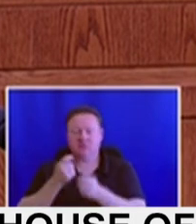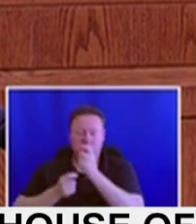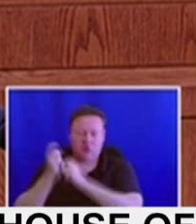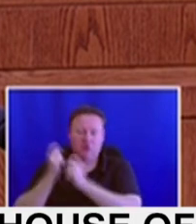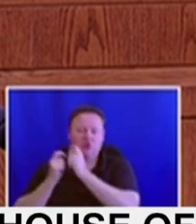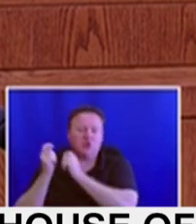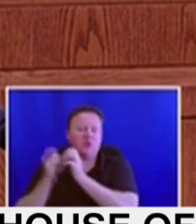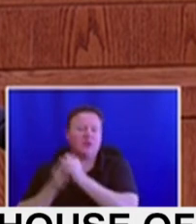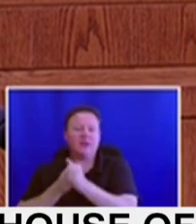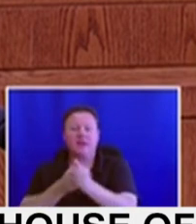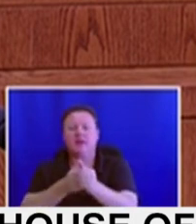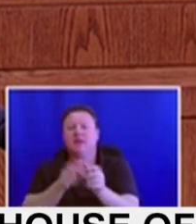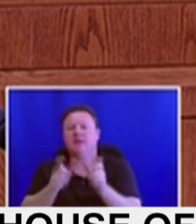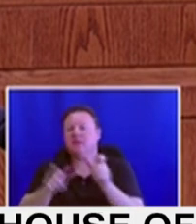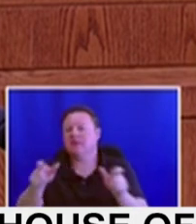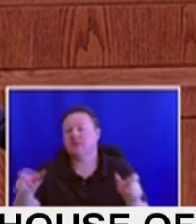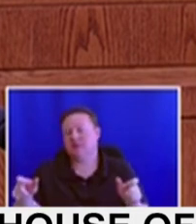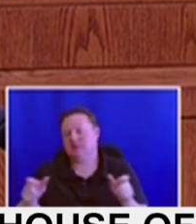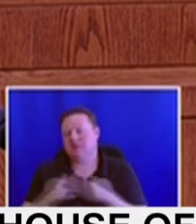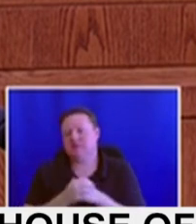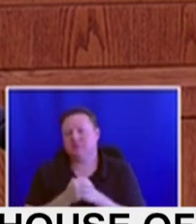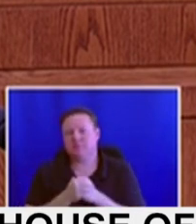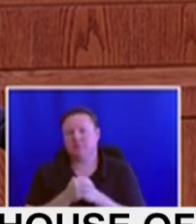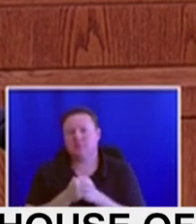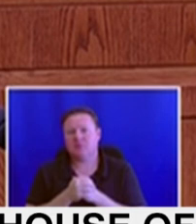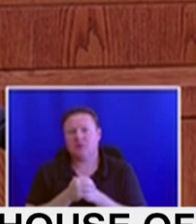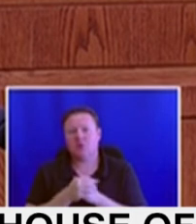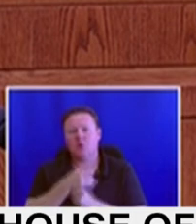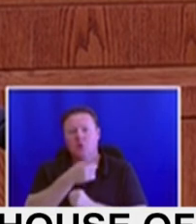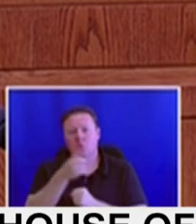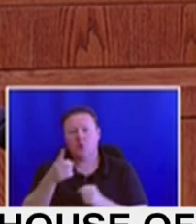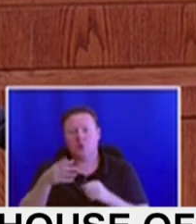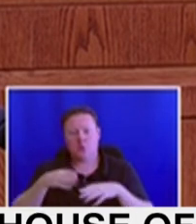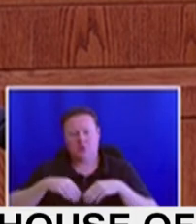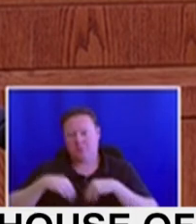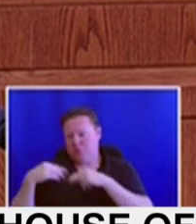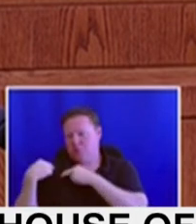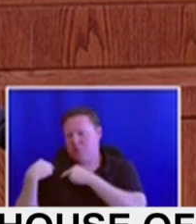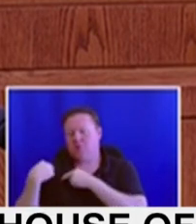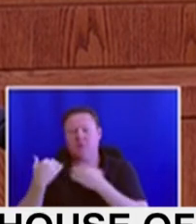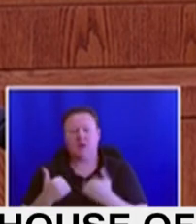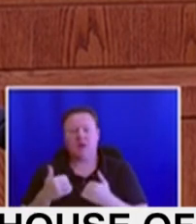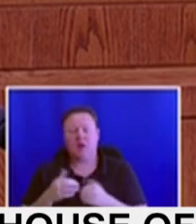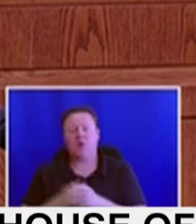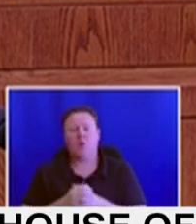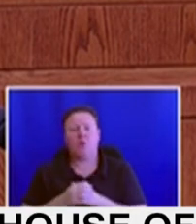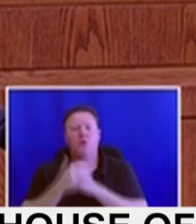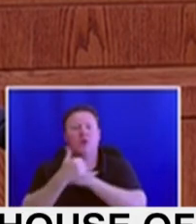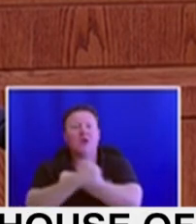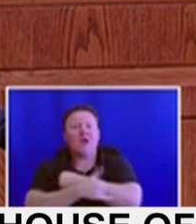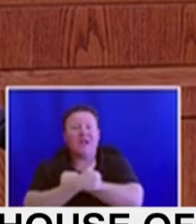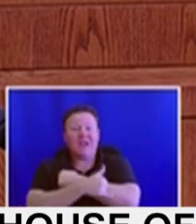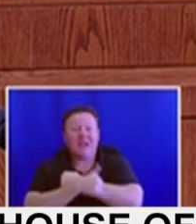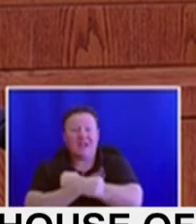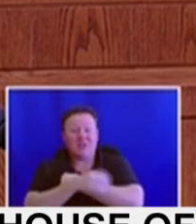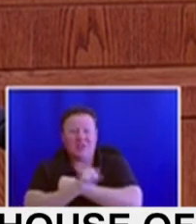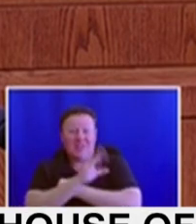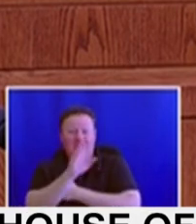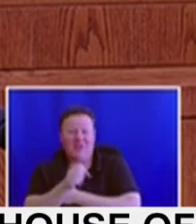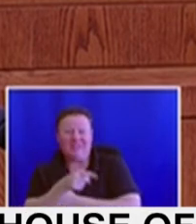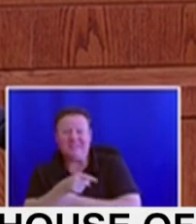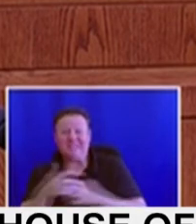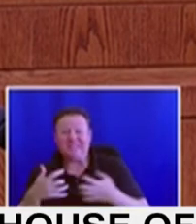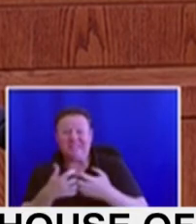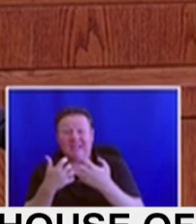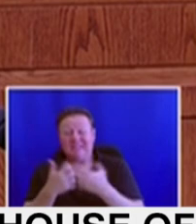leaders, you take office at a time when our country is facing many challenges.